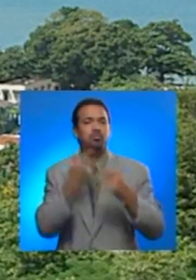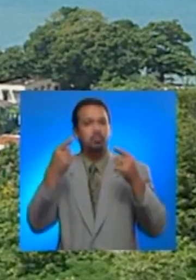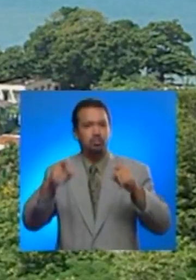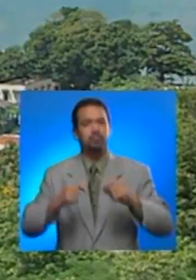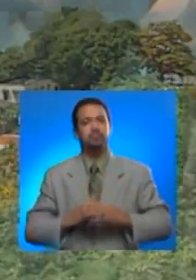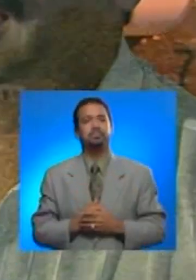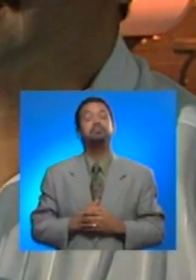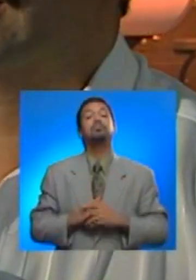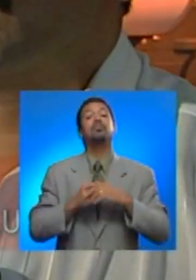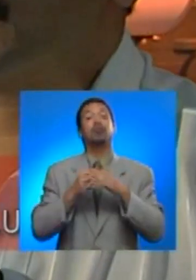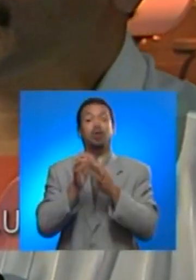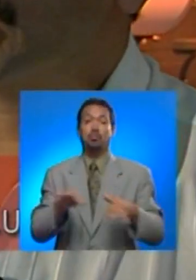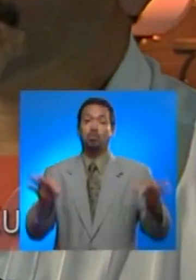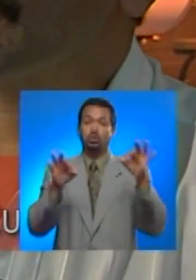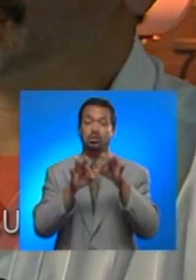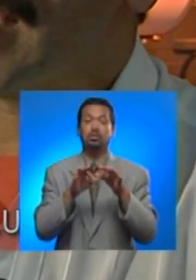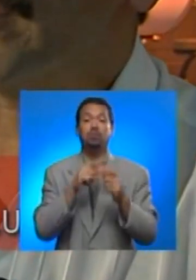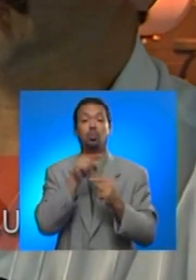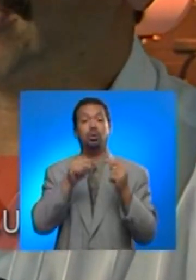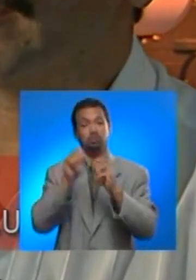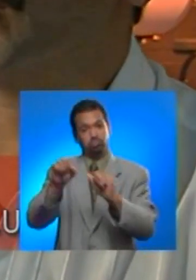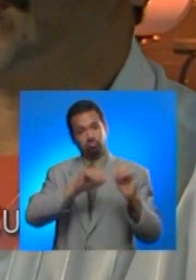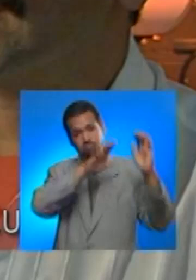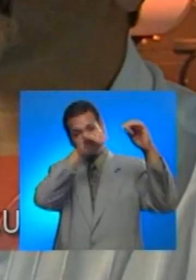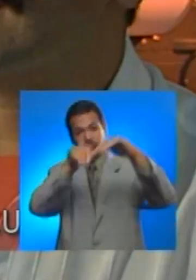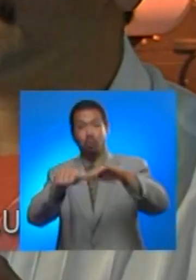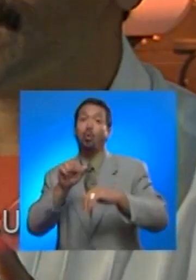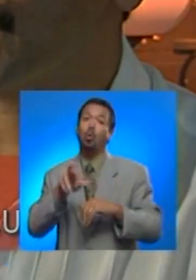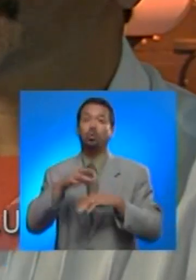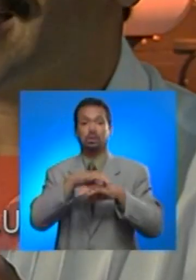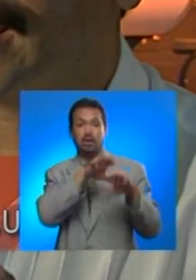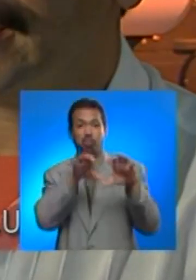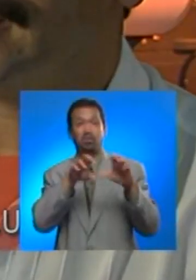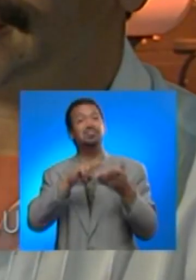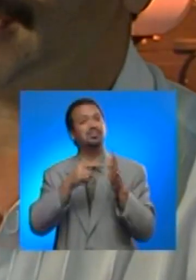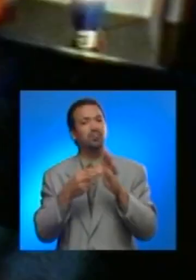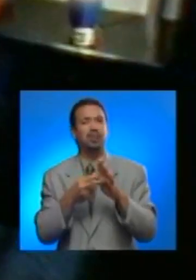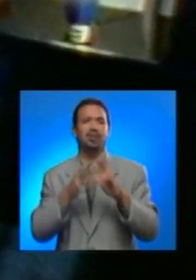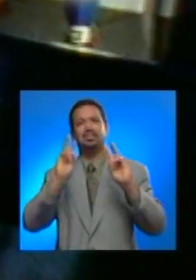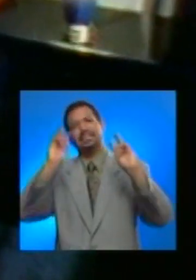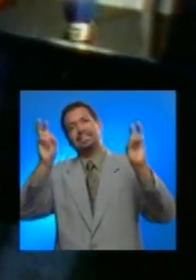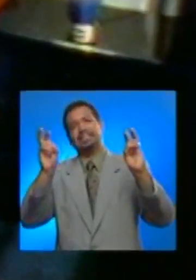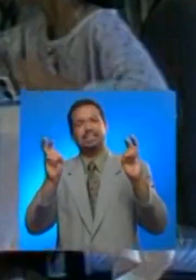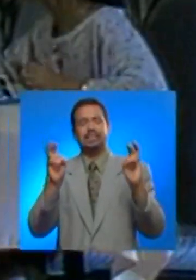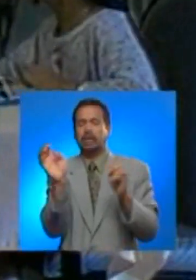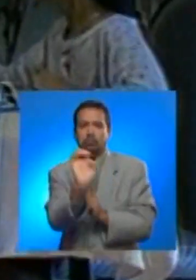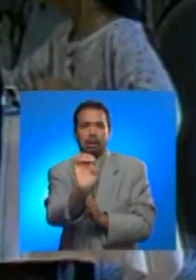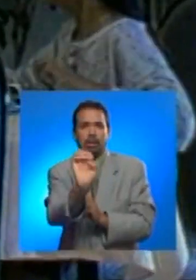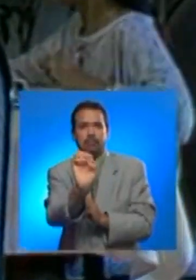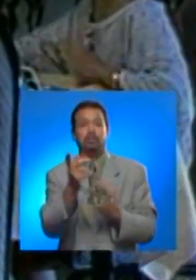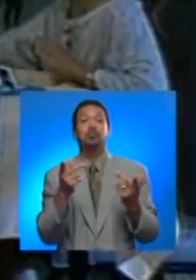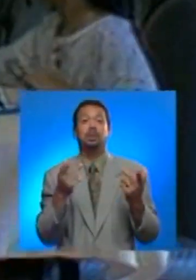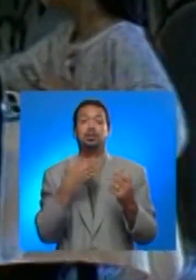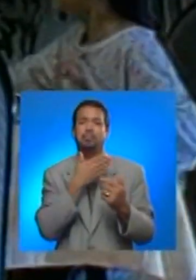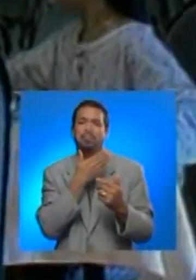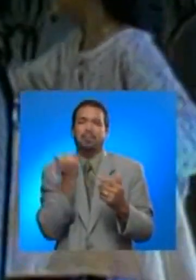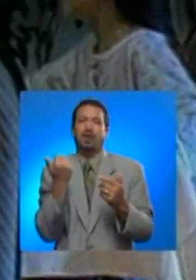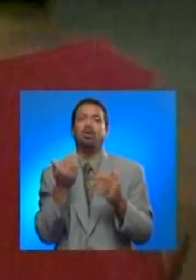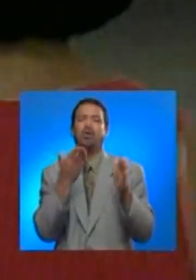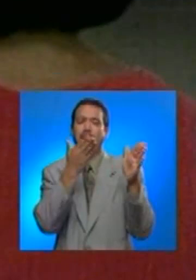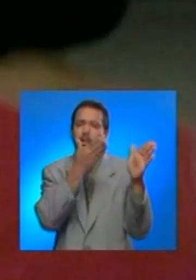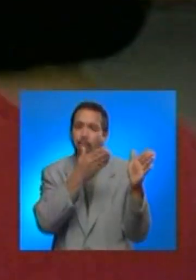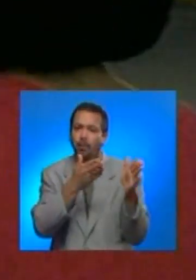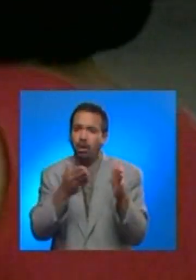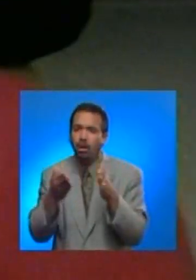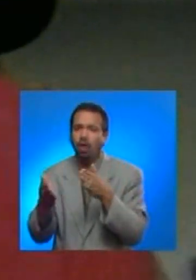It is important to point out that when an earthquake or tsunami occurs, a crisis situation arises. It